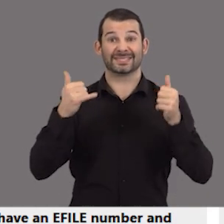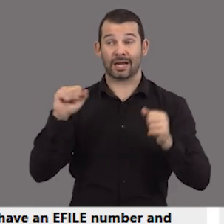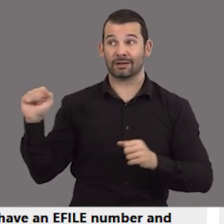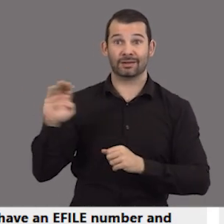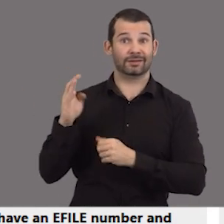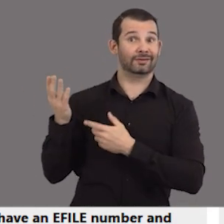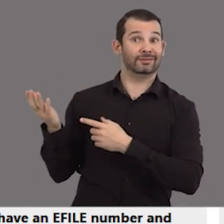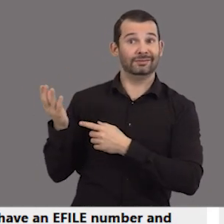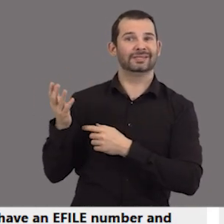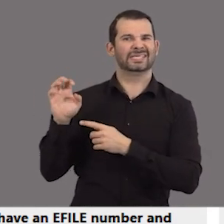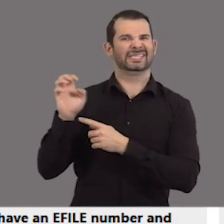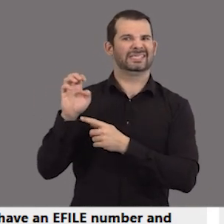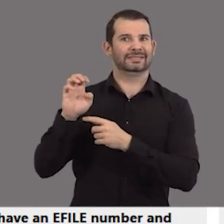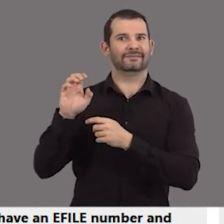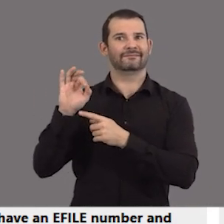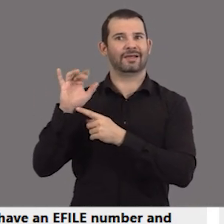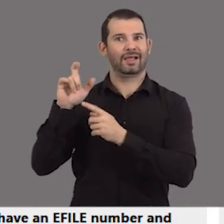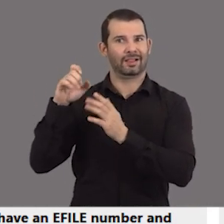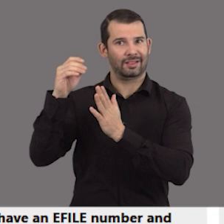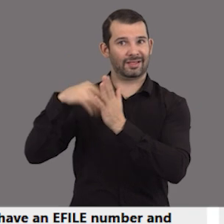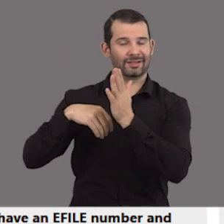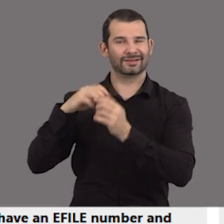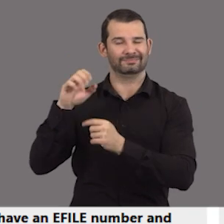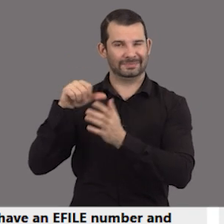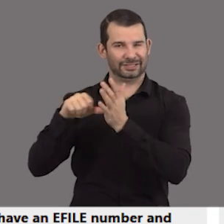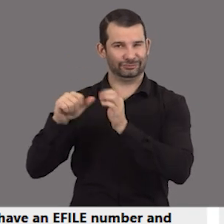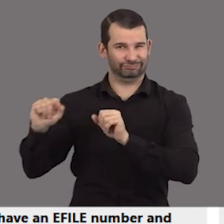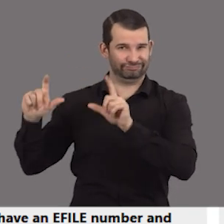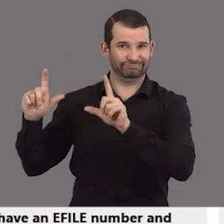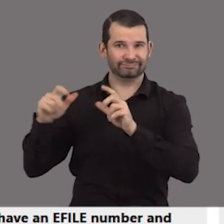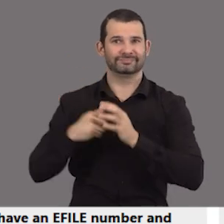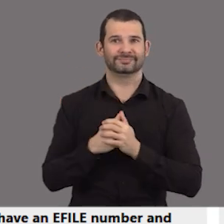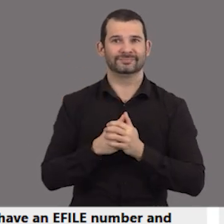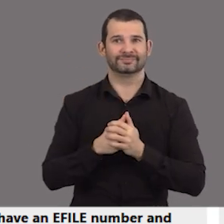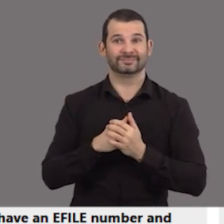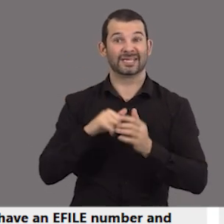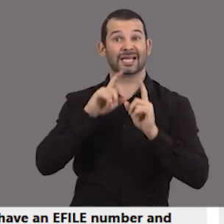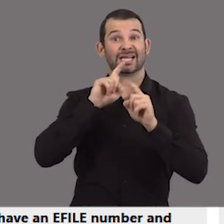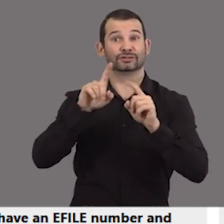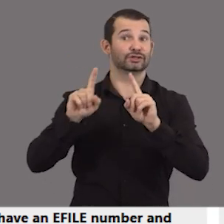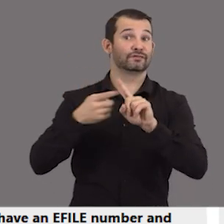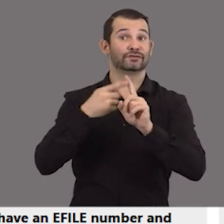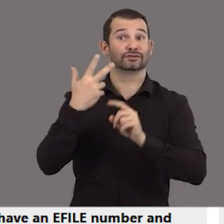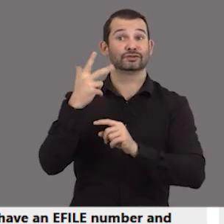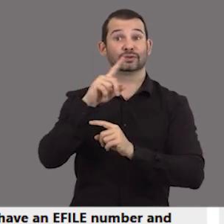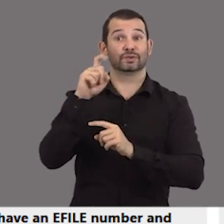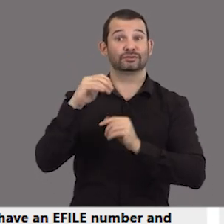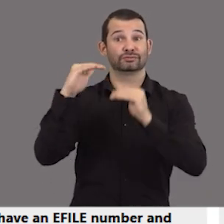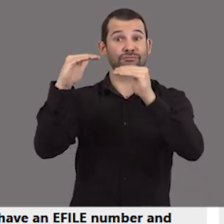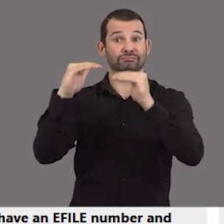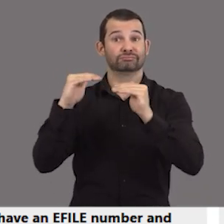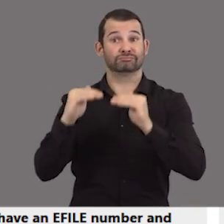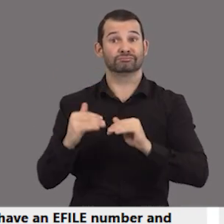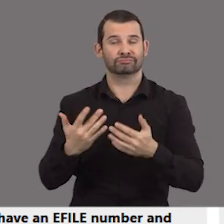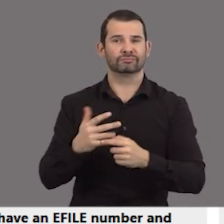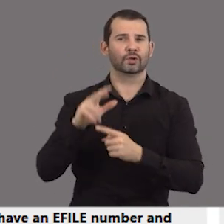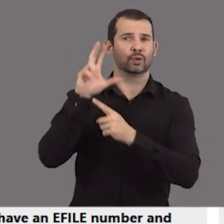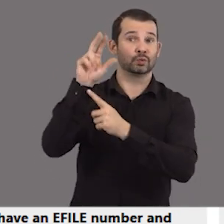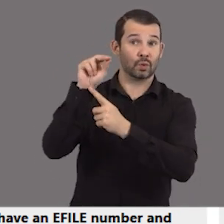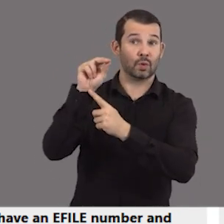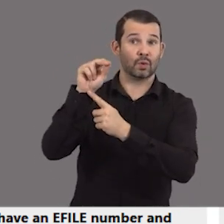We are now at the Electronic Filing e-file page. The answers to the first 3 questions are in